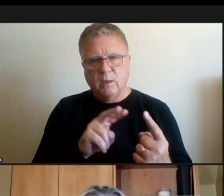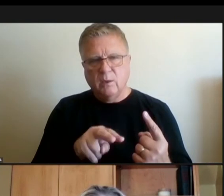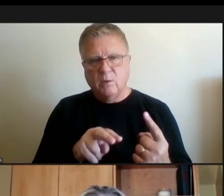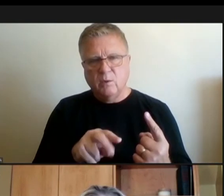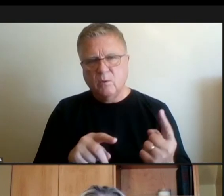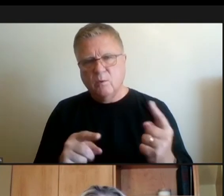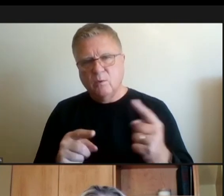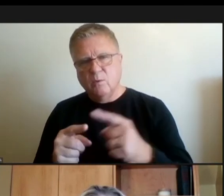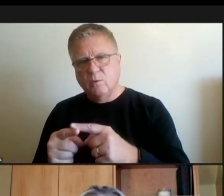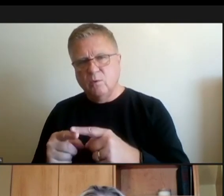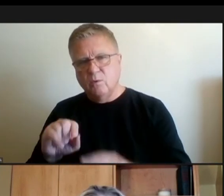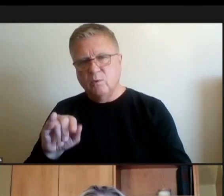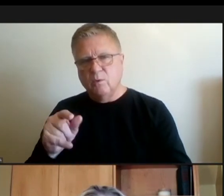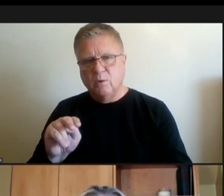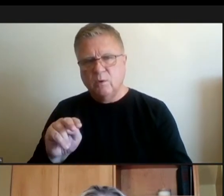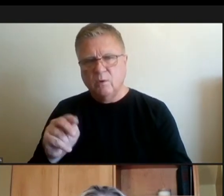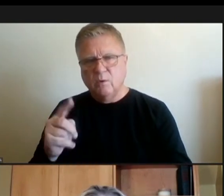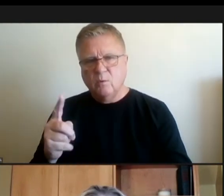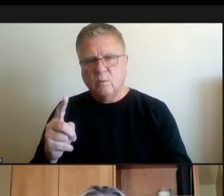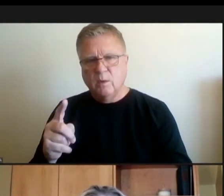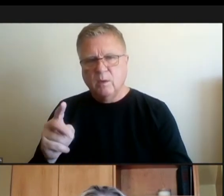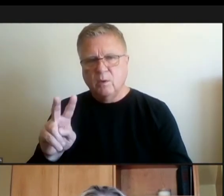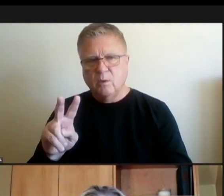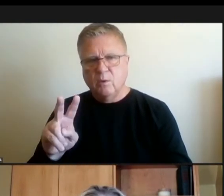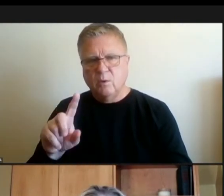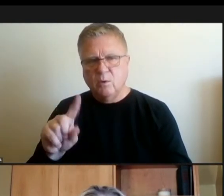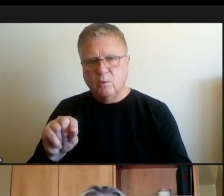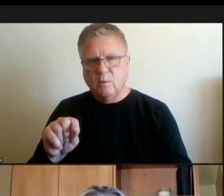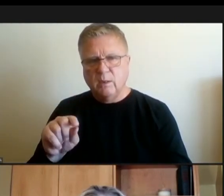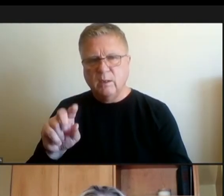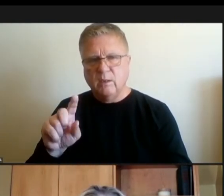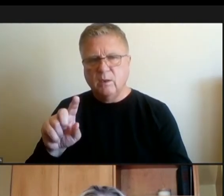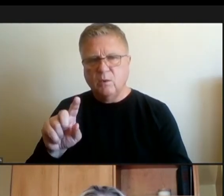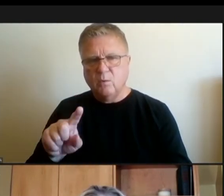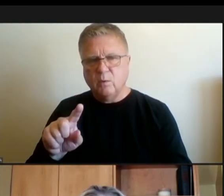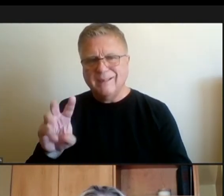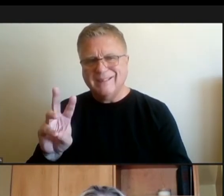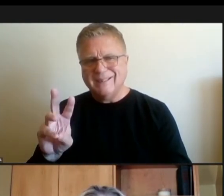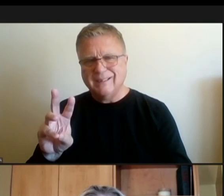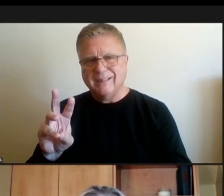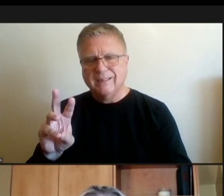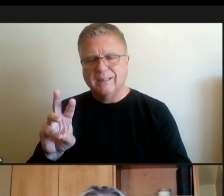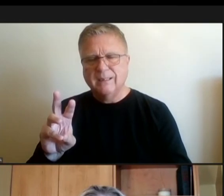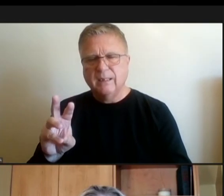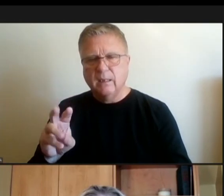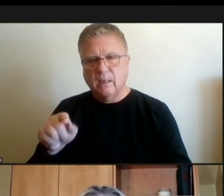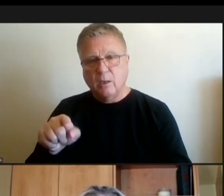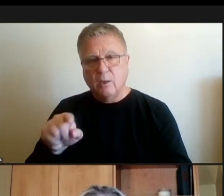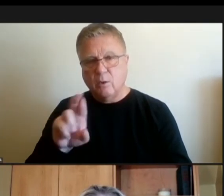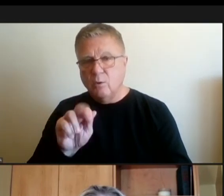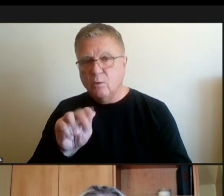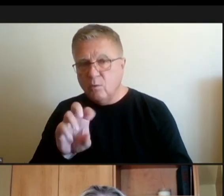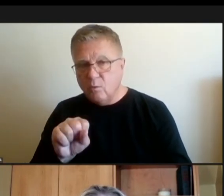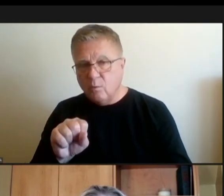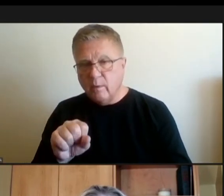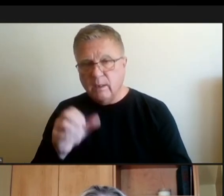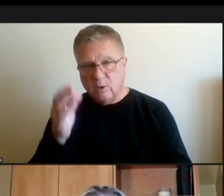through January 1 of 2026. So those rates are